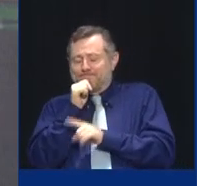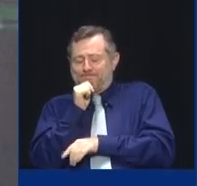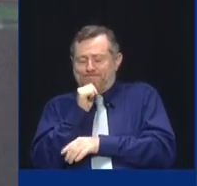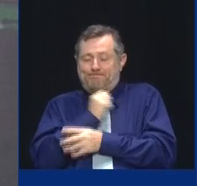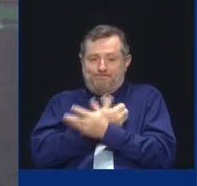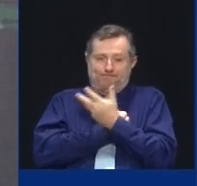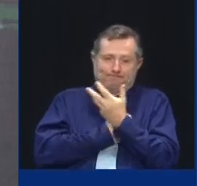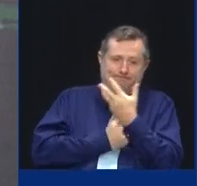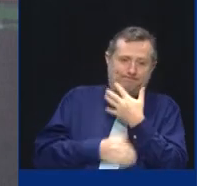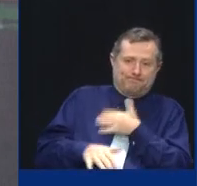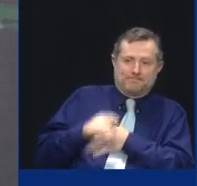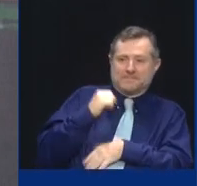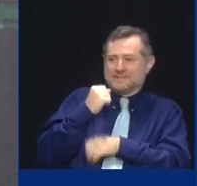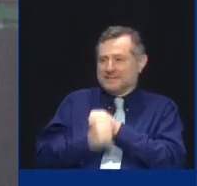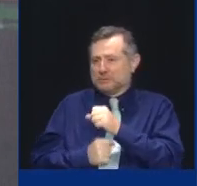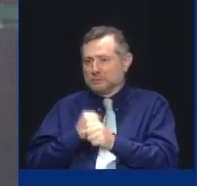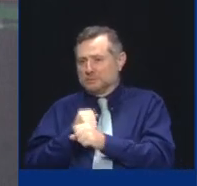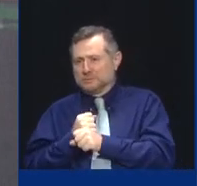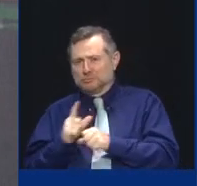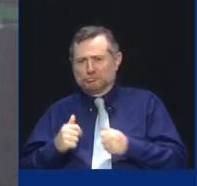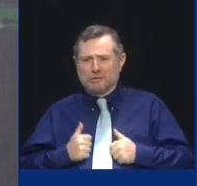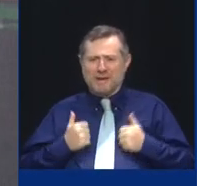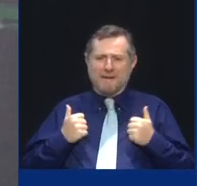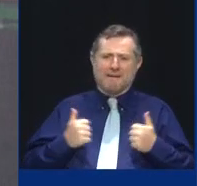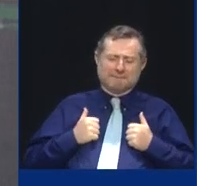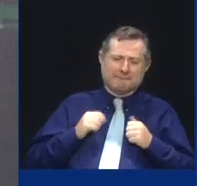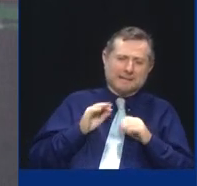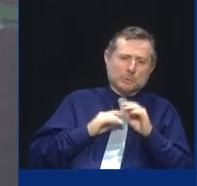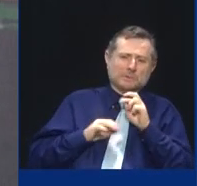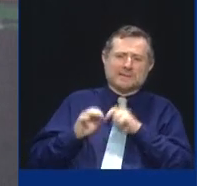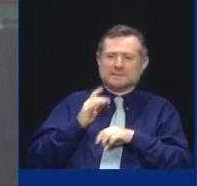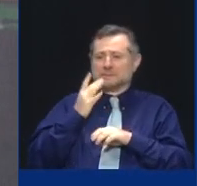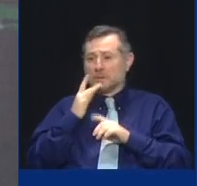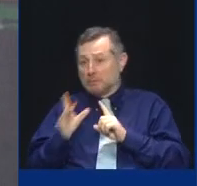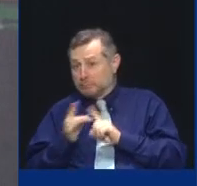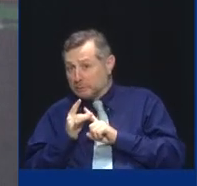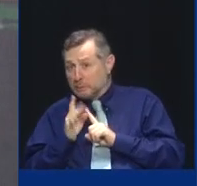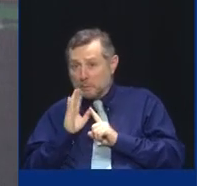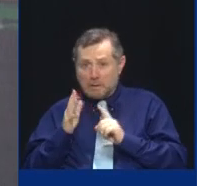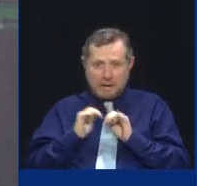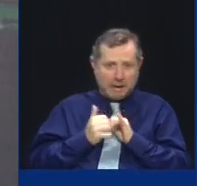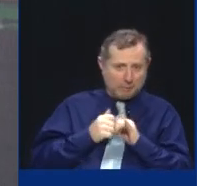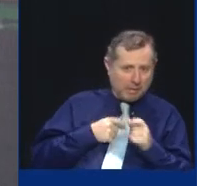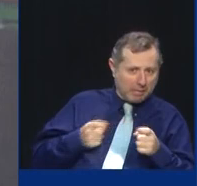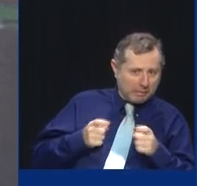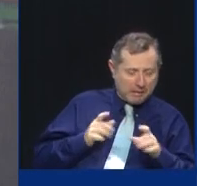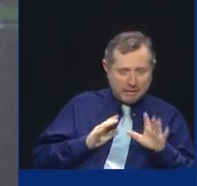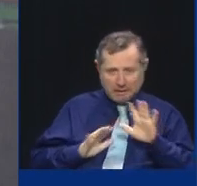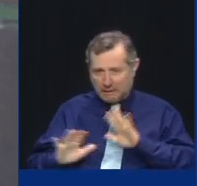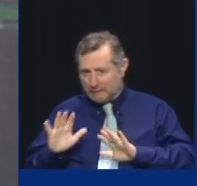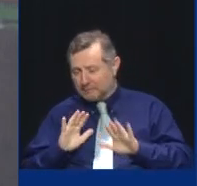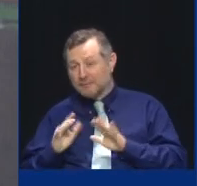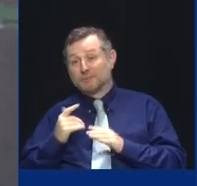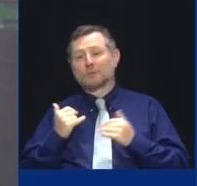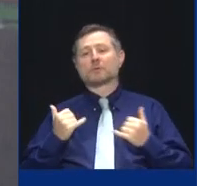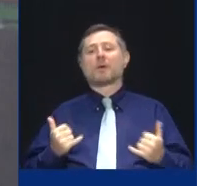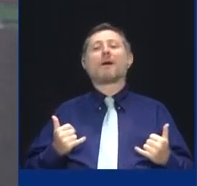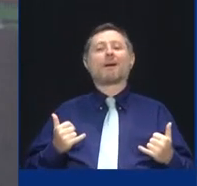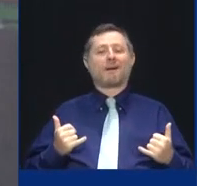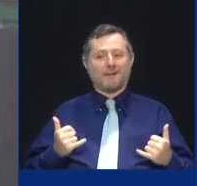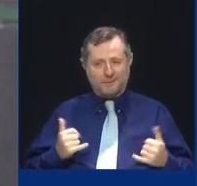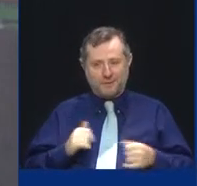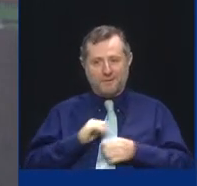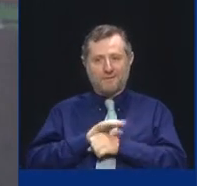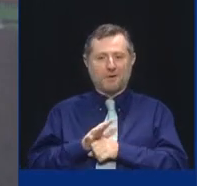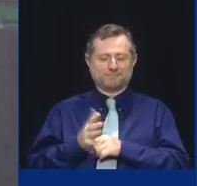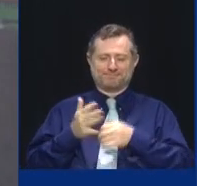year and a half was, can we survive? Will we get sick? How do we deal with this? But we're now in the post-COVID period.